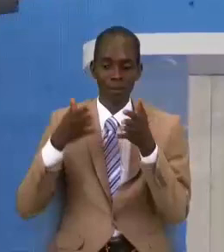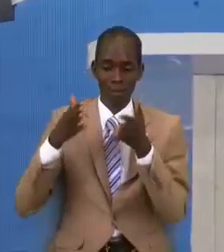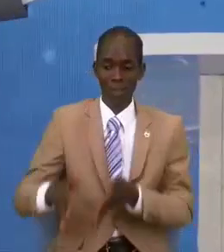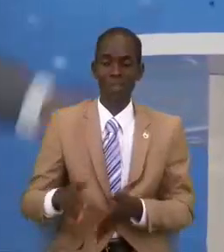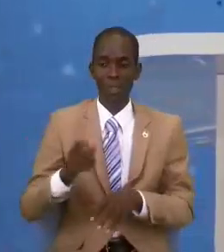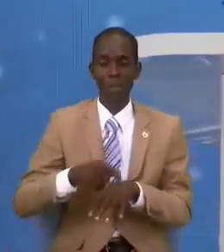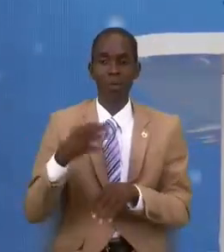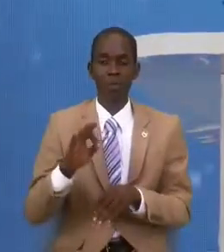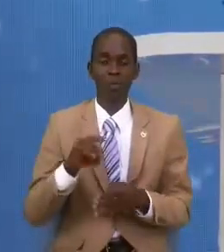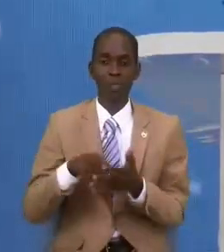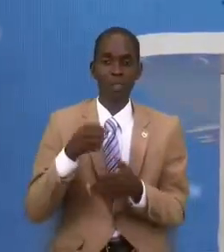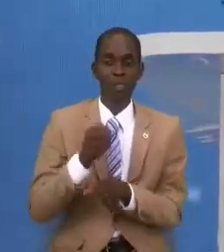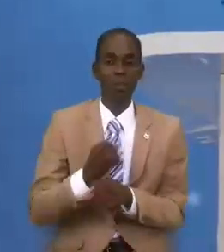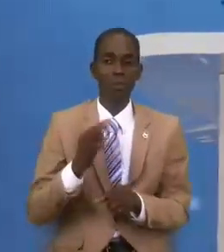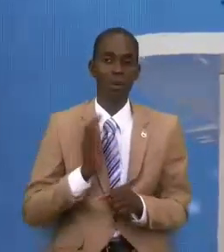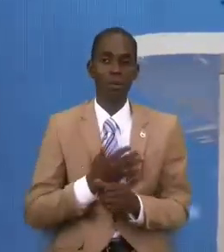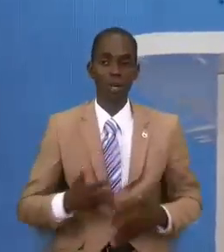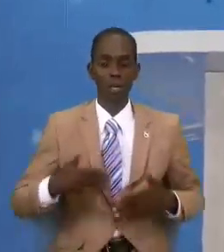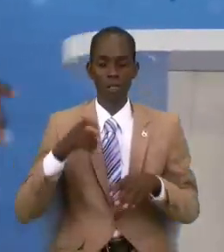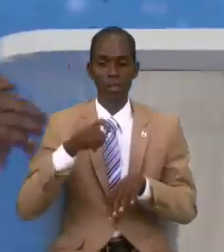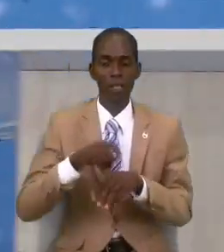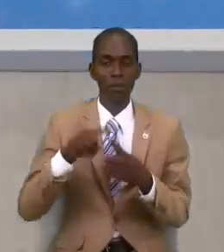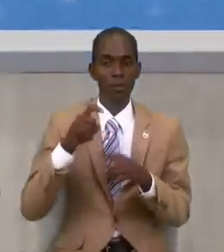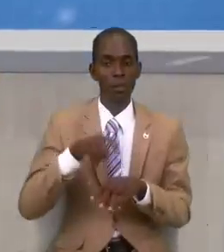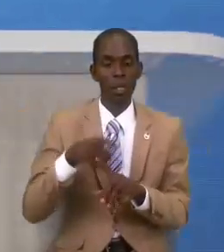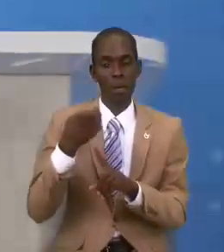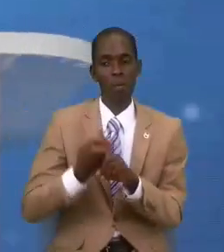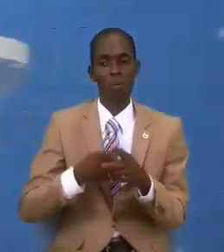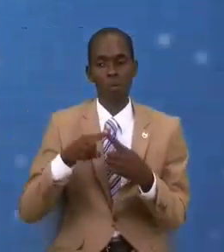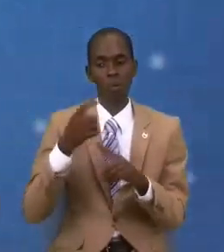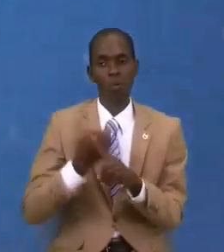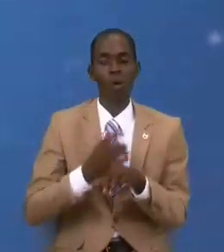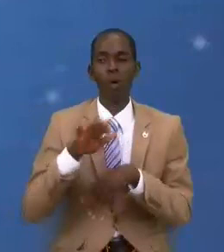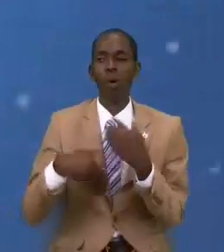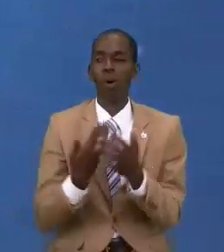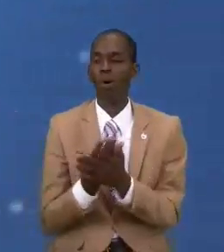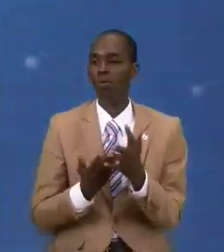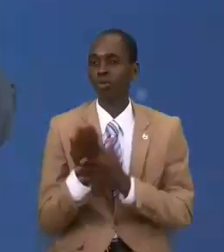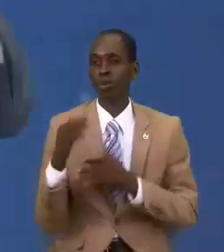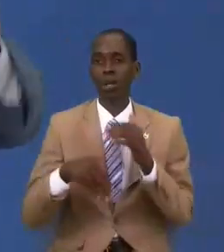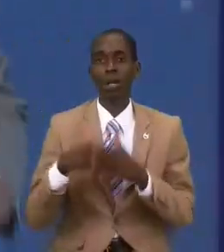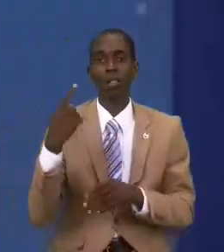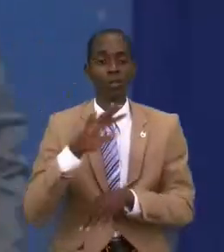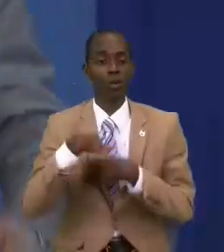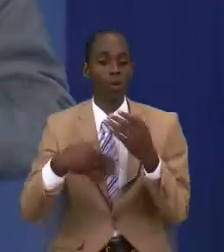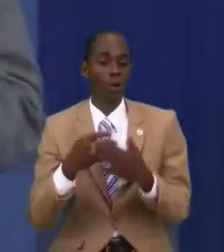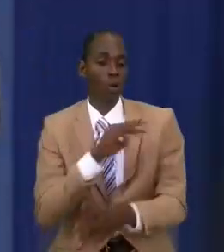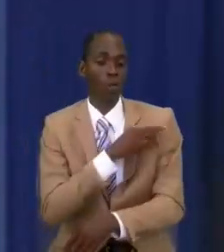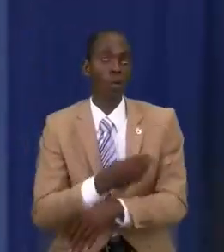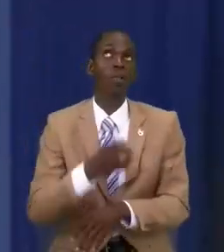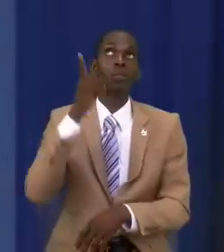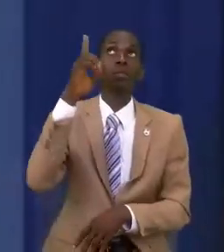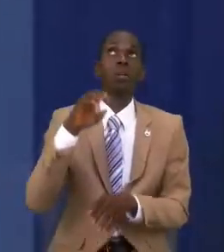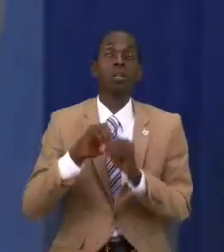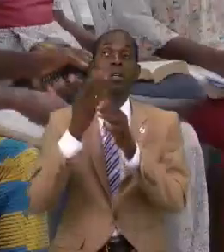all throughout, the Almighty God in heaven has promised and declared, and he says, new things